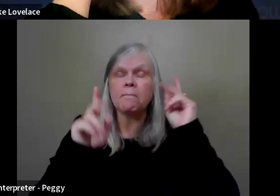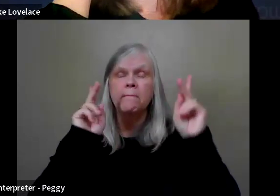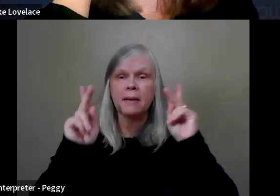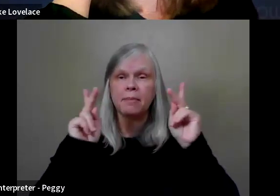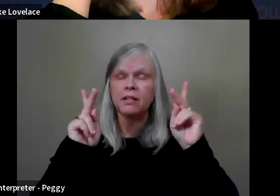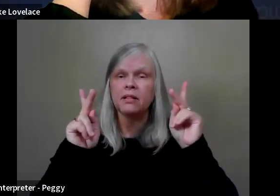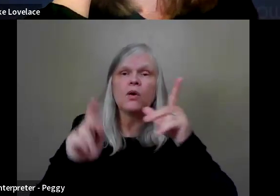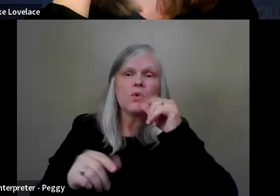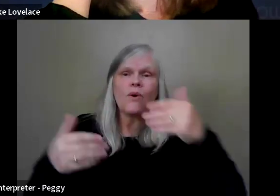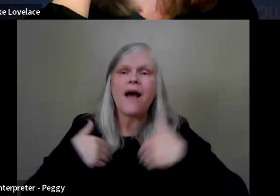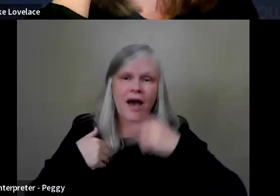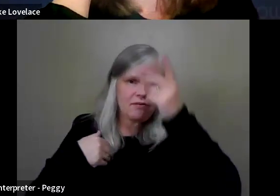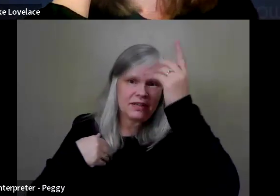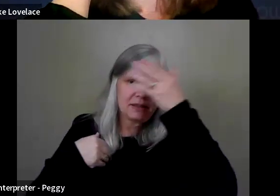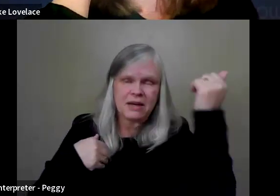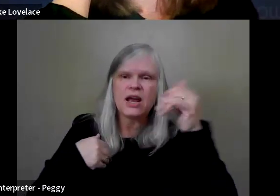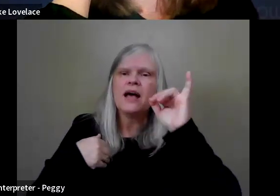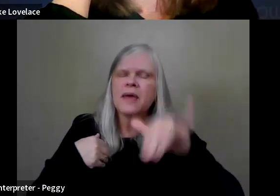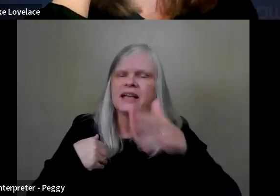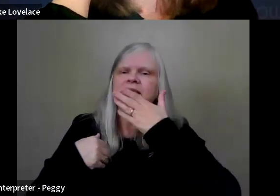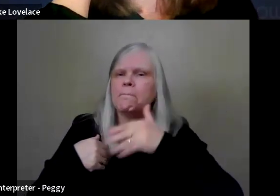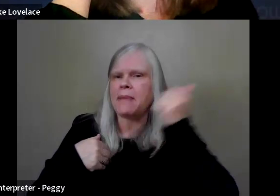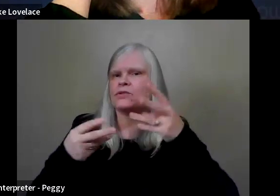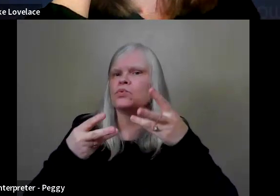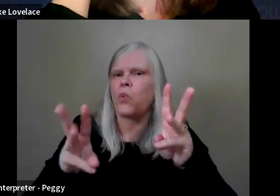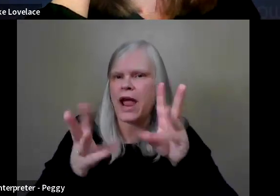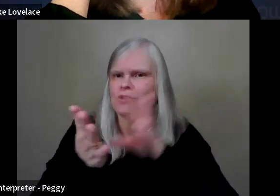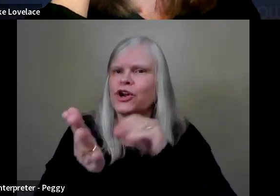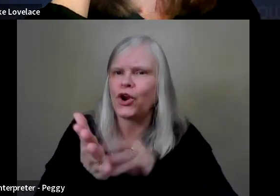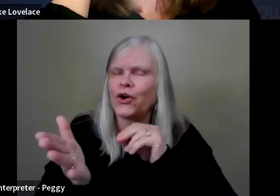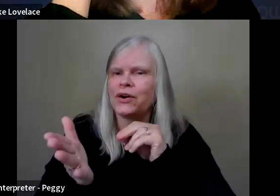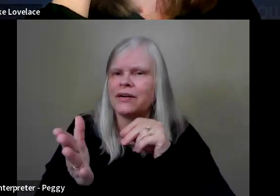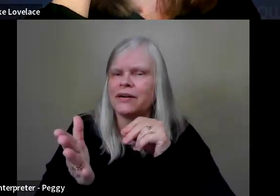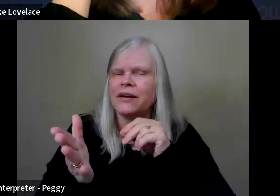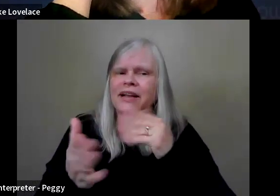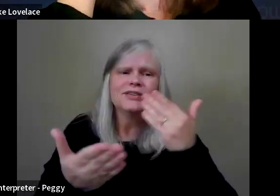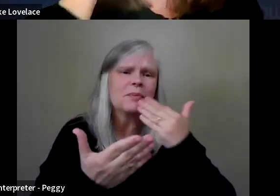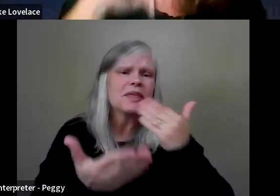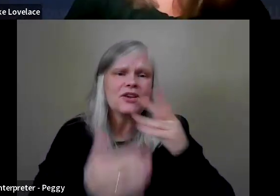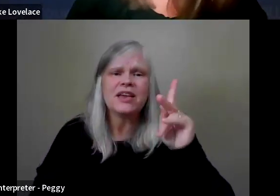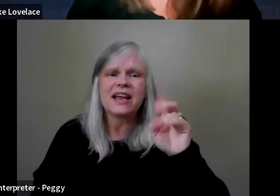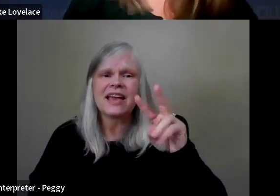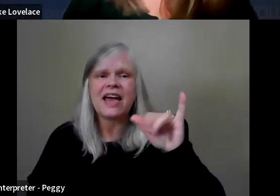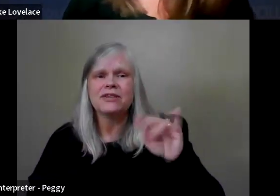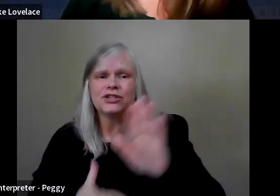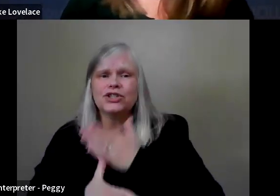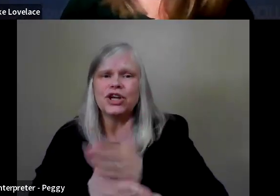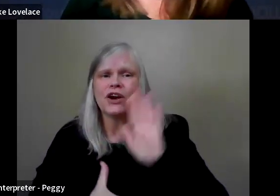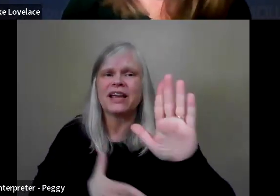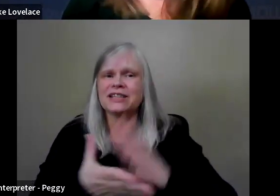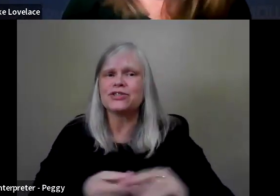with dementia is one of the best ways to learn about it. So we're really thankful for Kevin sharing this story today.